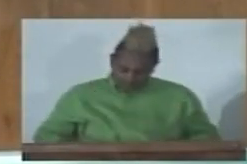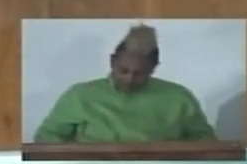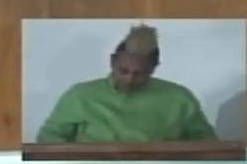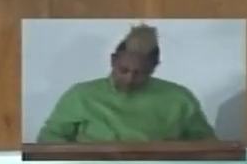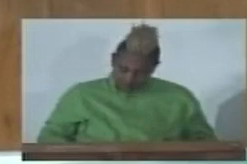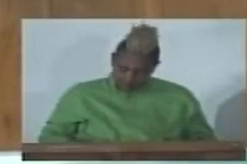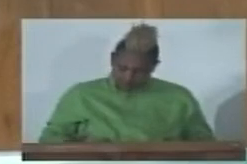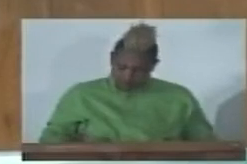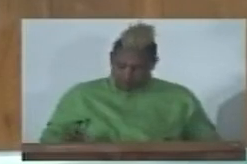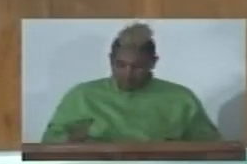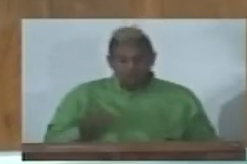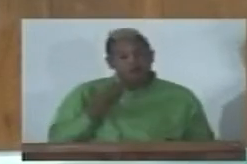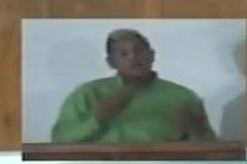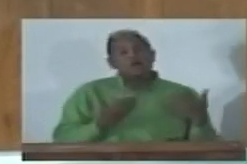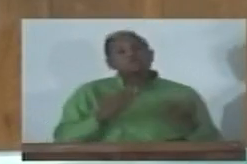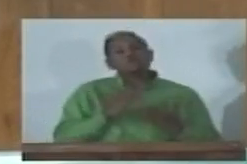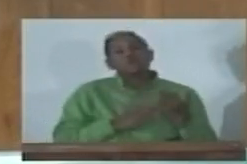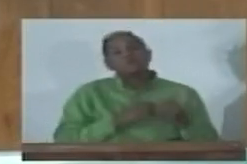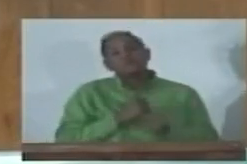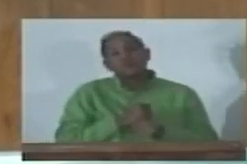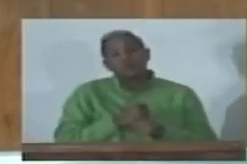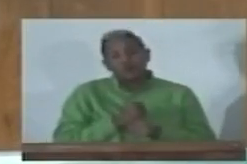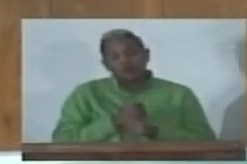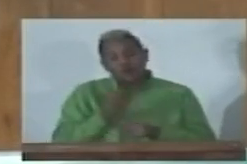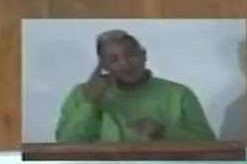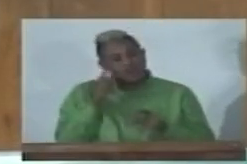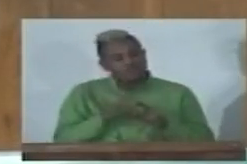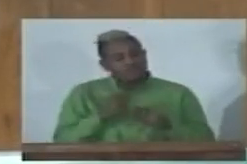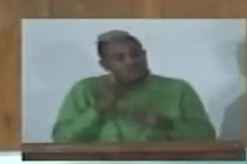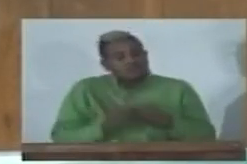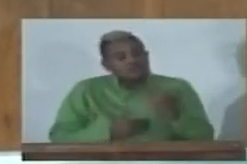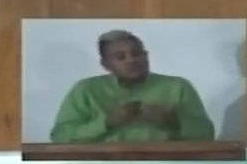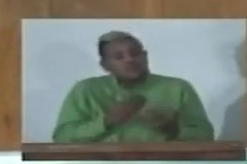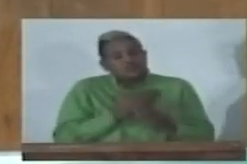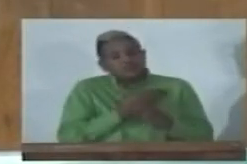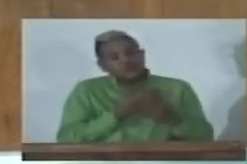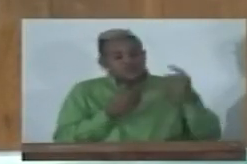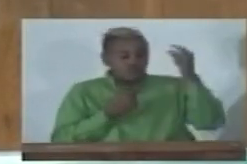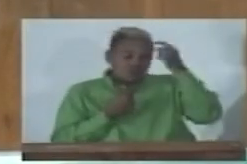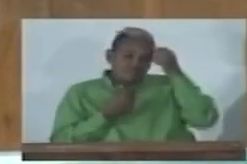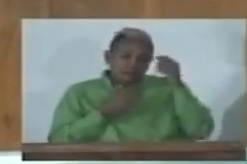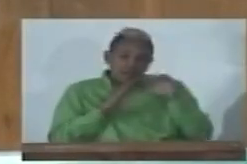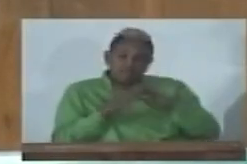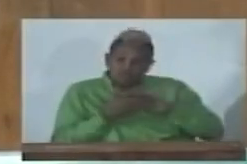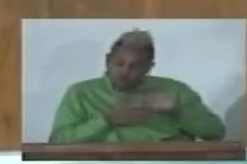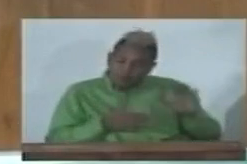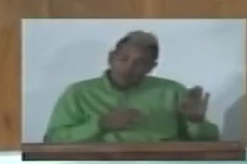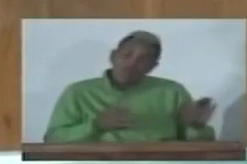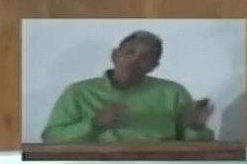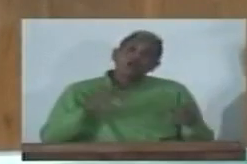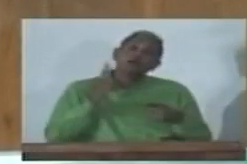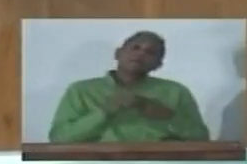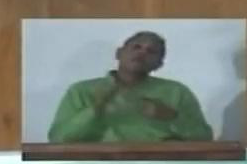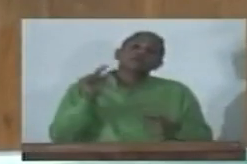perhaps some of the works that have been agreed upon between the government of Jamaica and